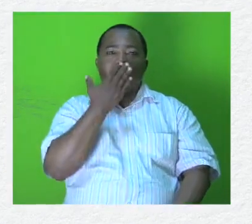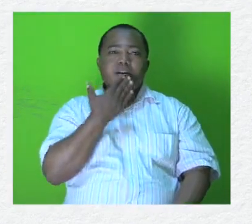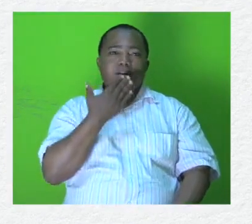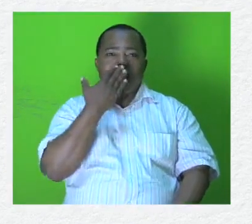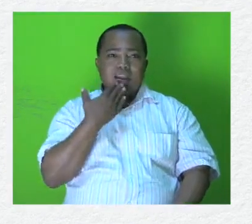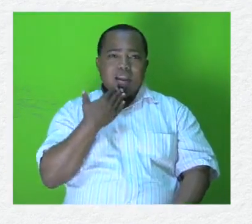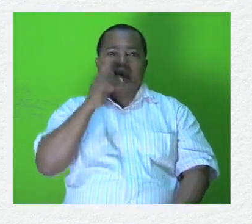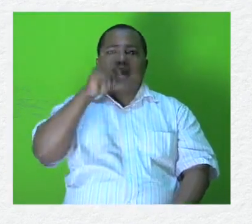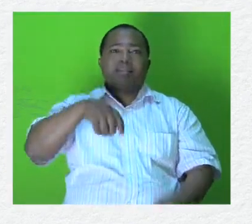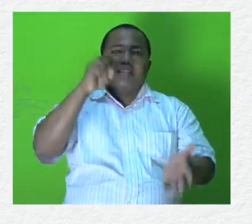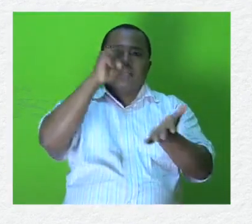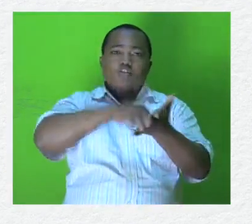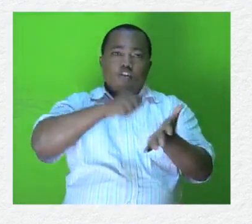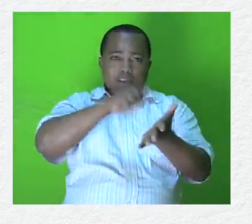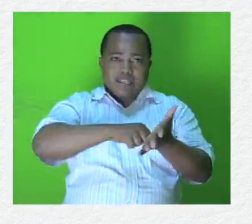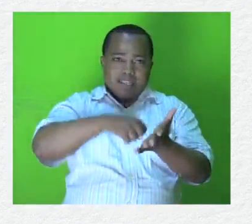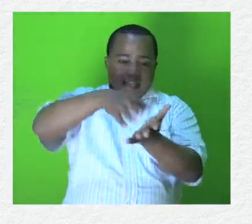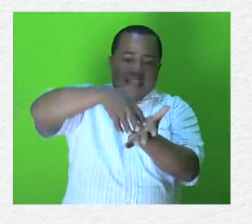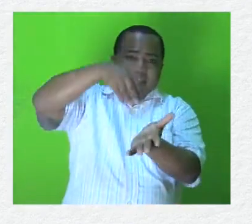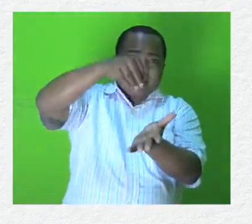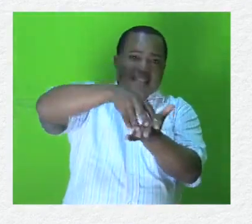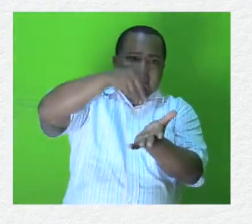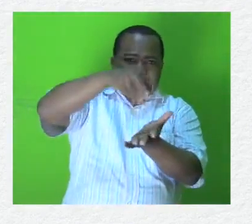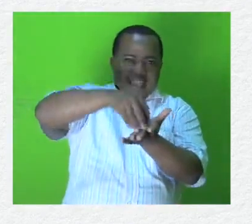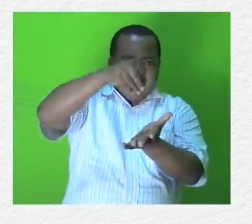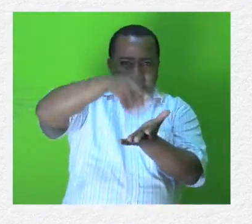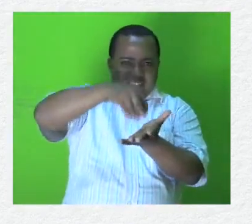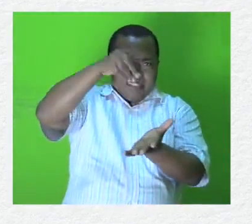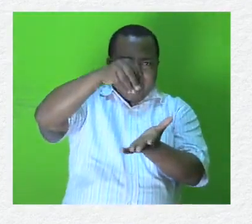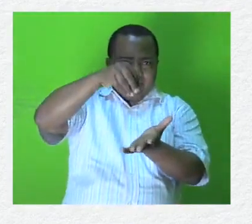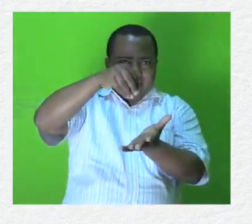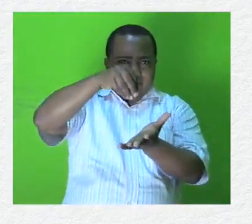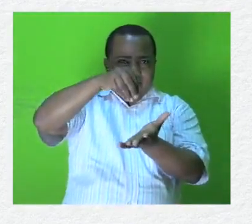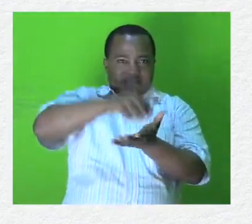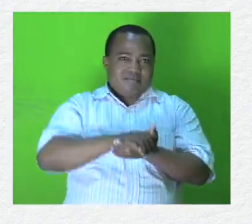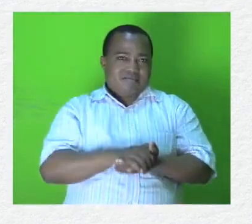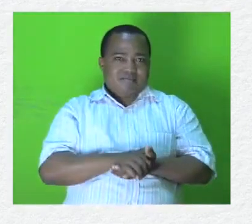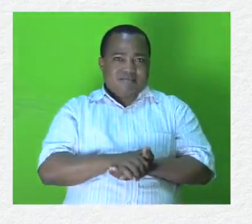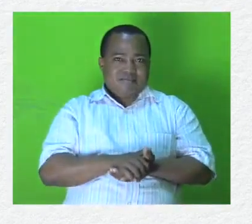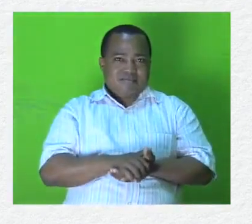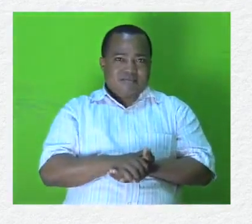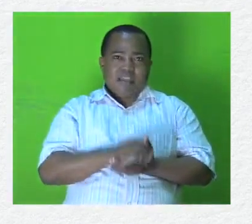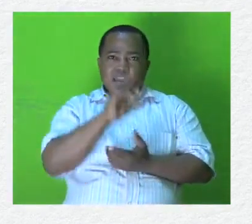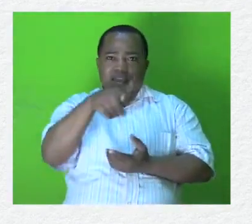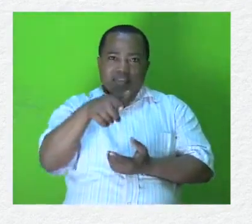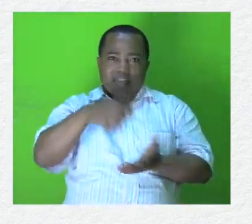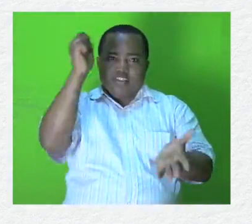Sugar is a solid and sand is a liquid. Therefore,